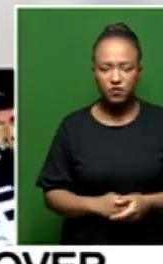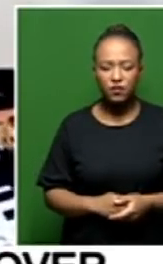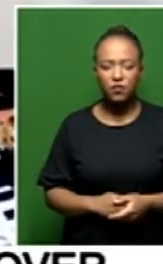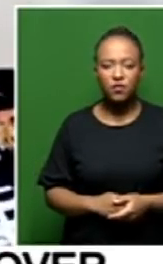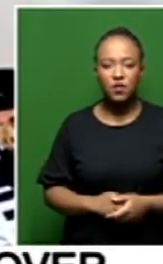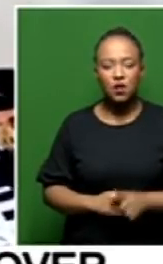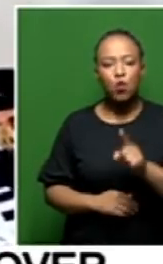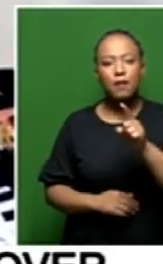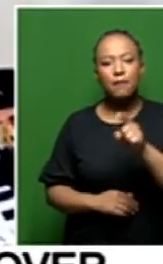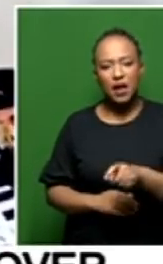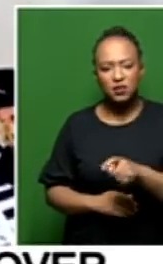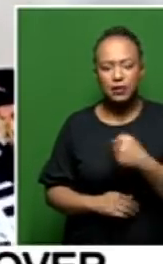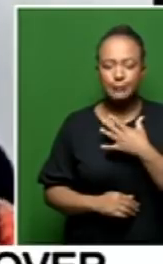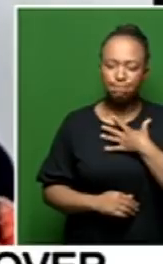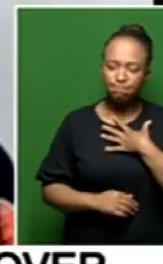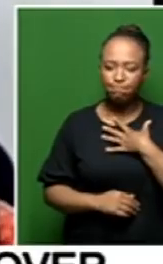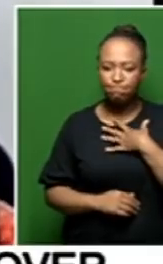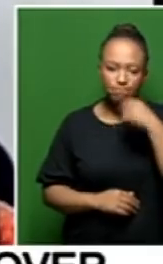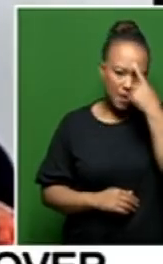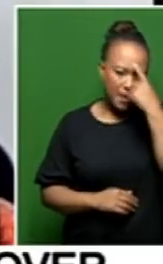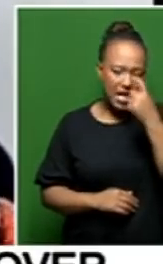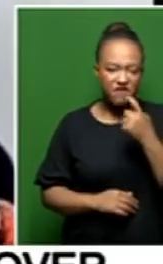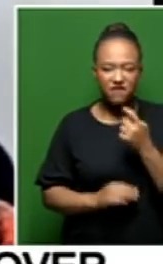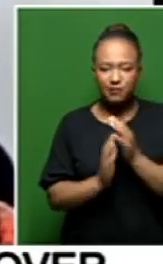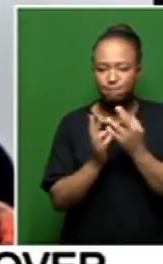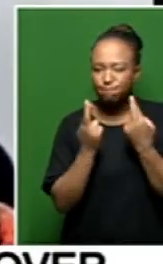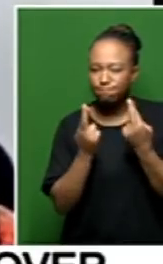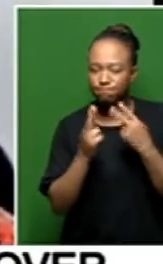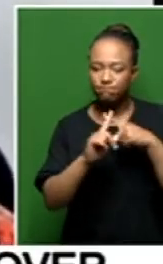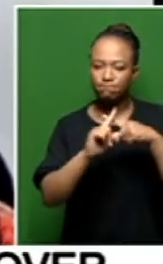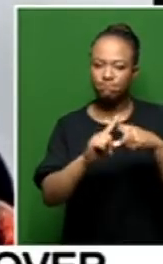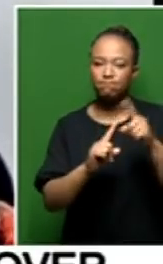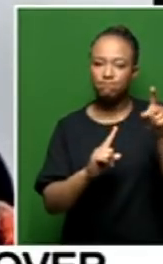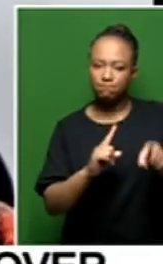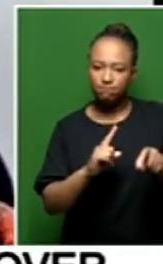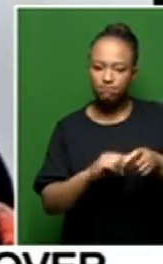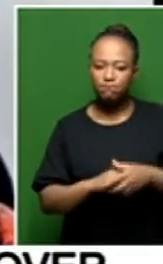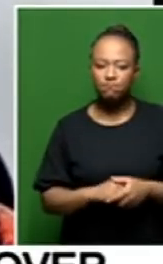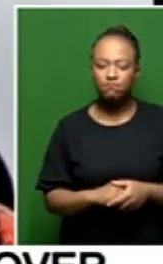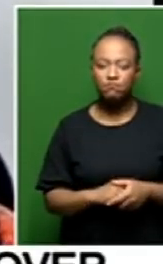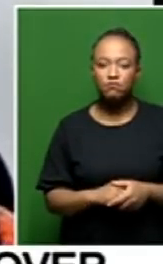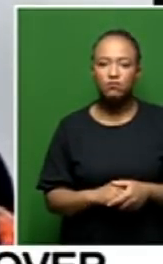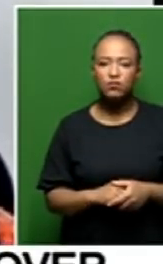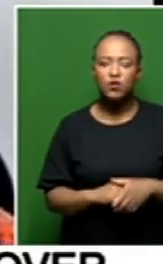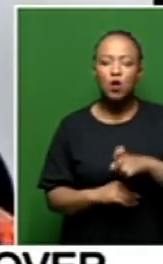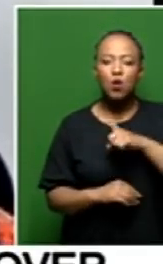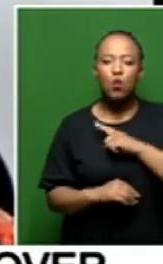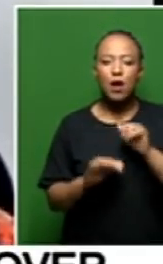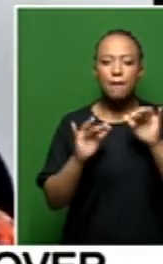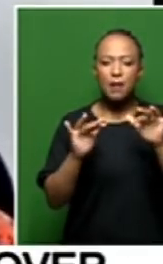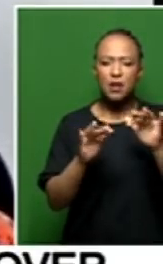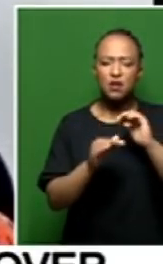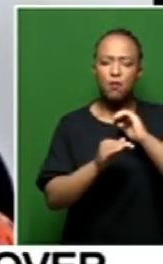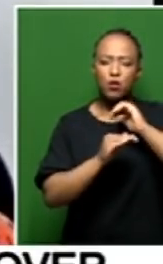to be optimistic. Firstly, most of the major reports that I issued as Public Protector